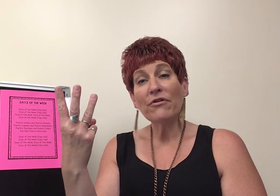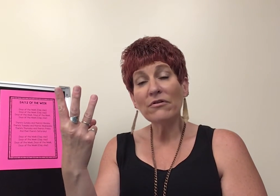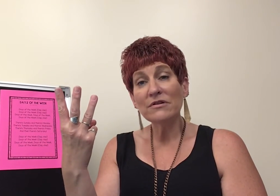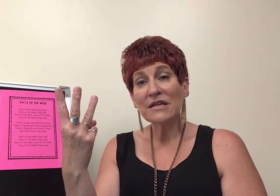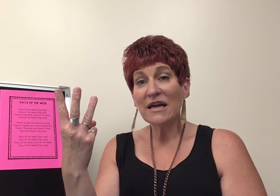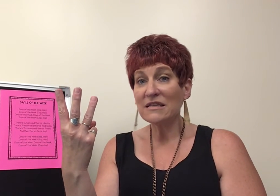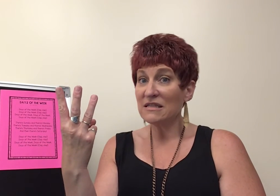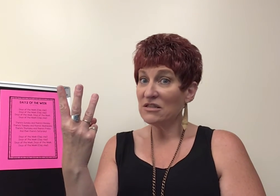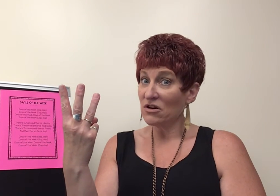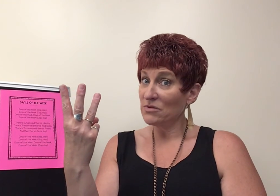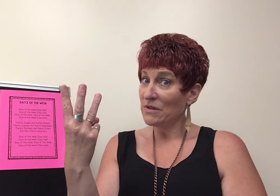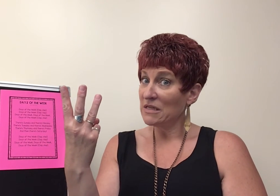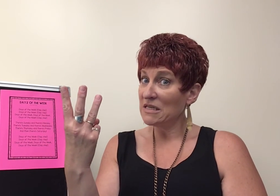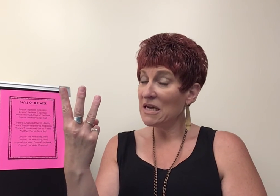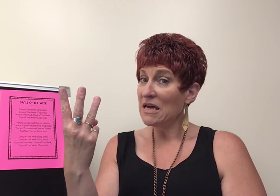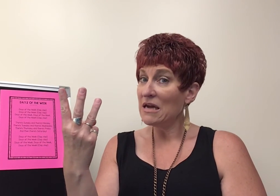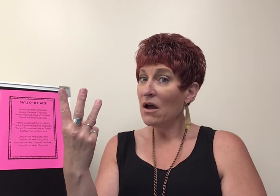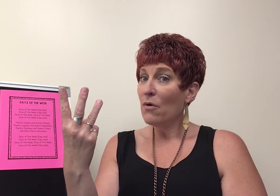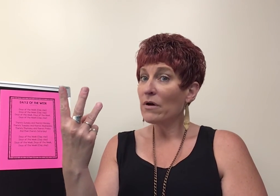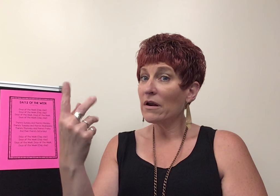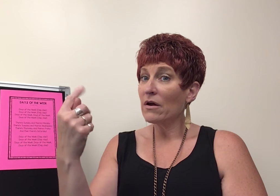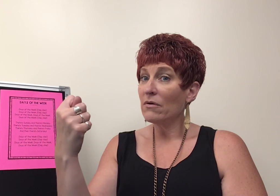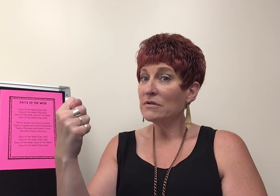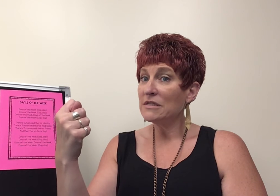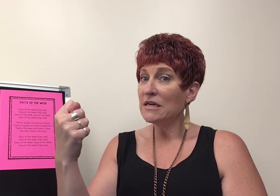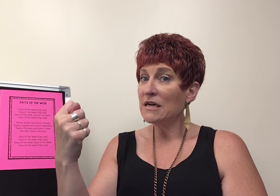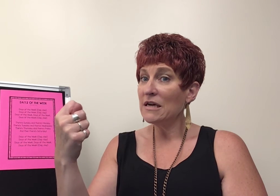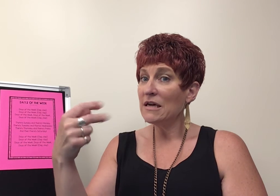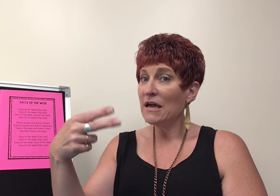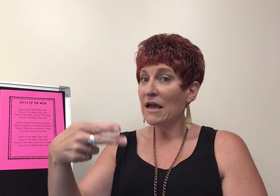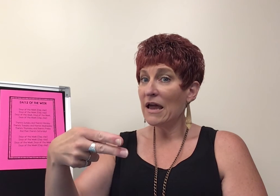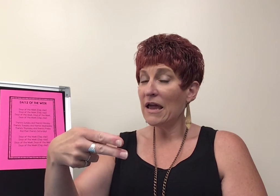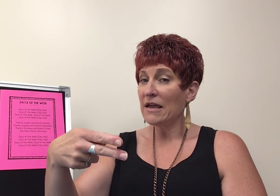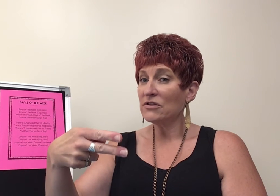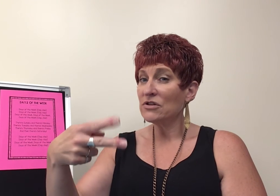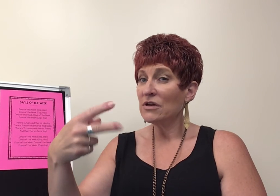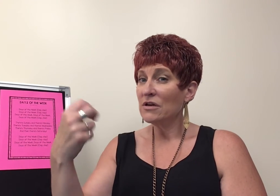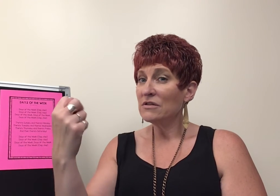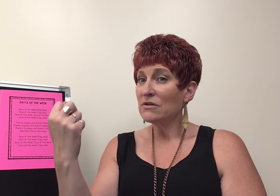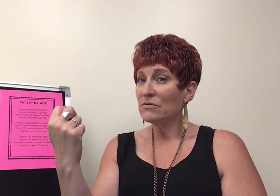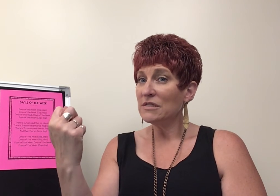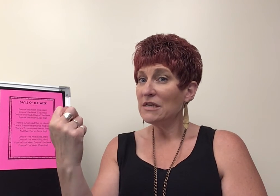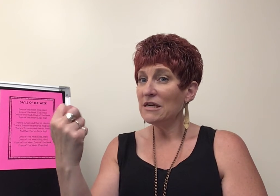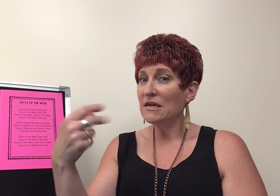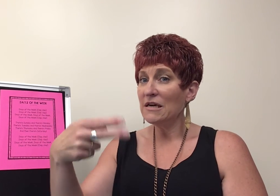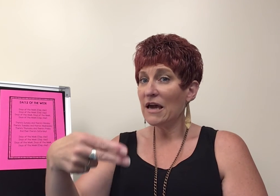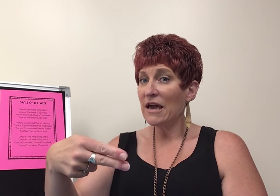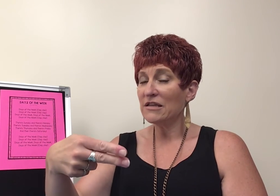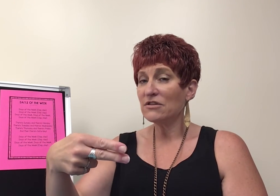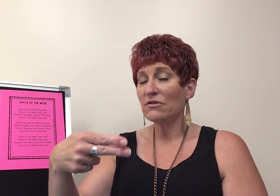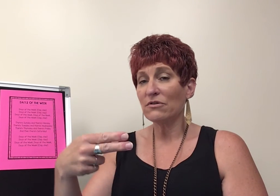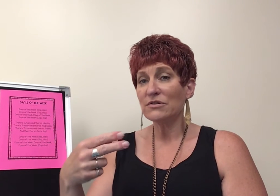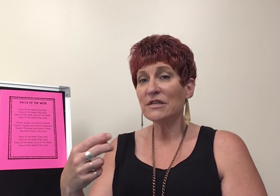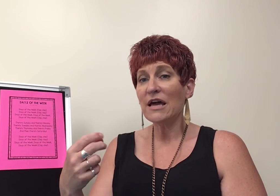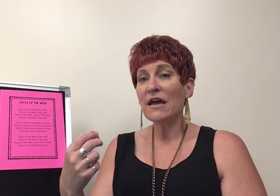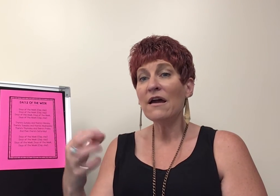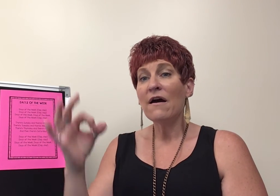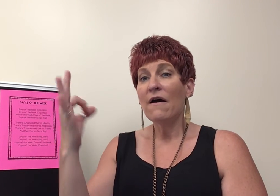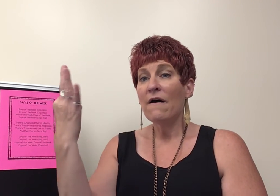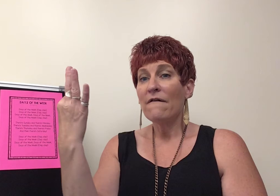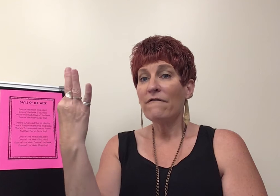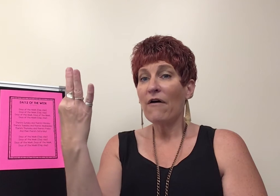for Thursday, because it starts with a T, we're going to go T-H. So T-H,